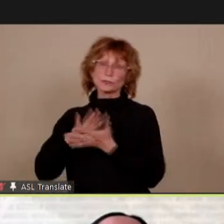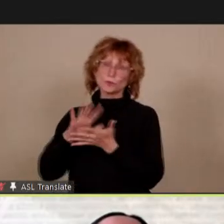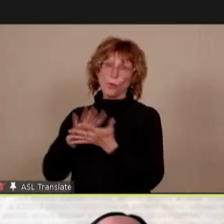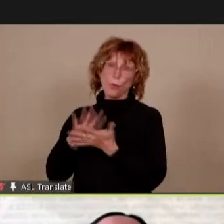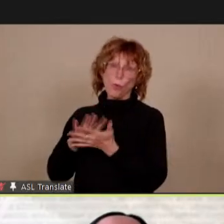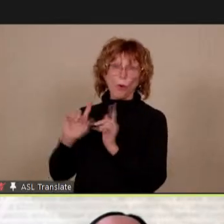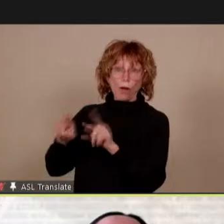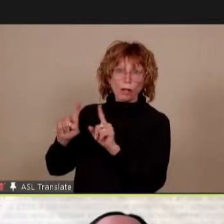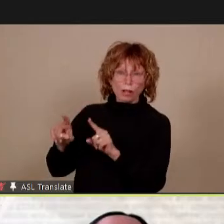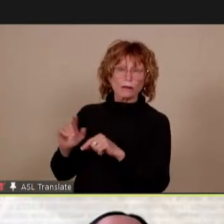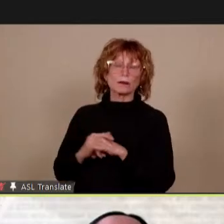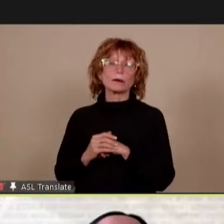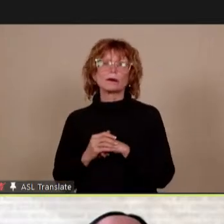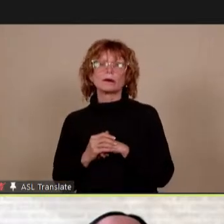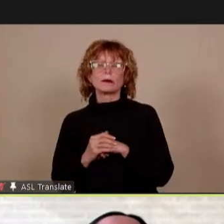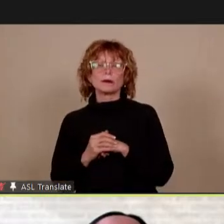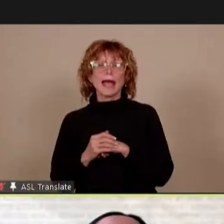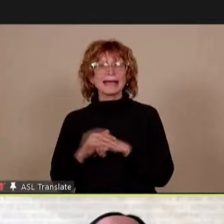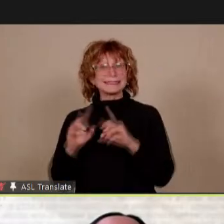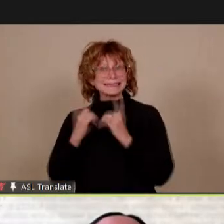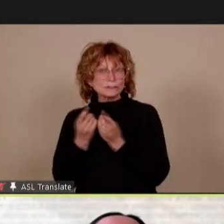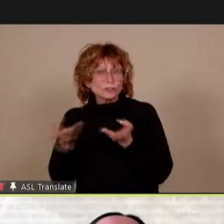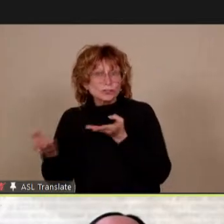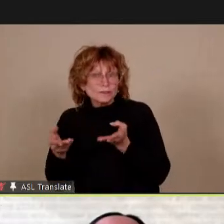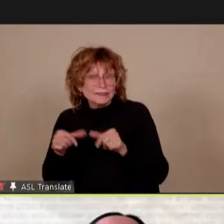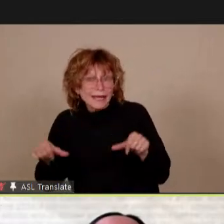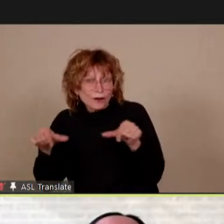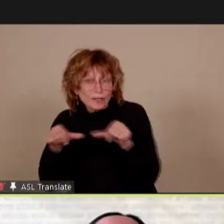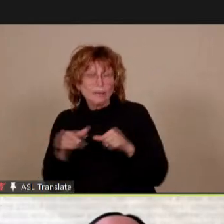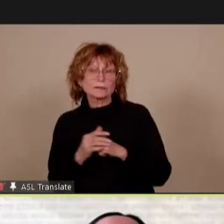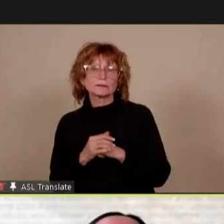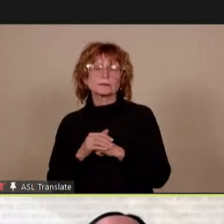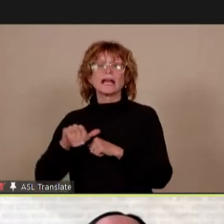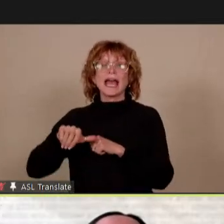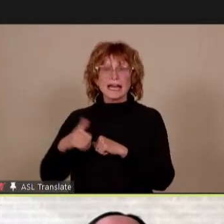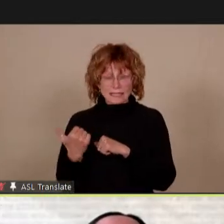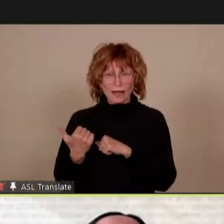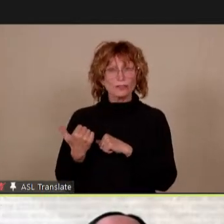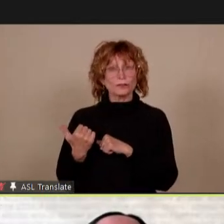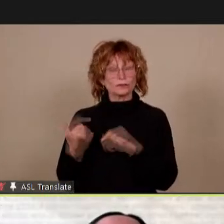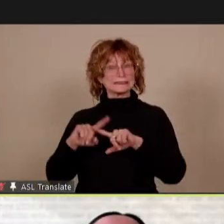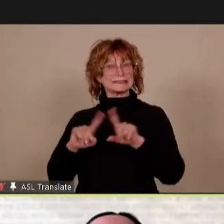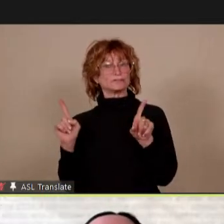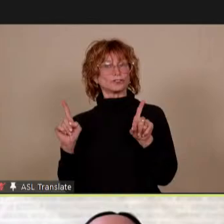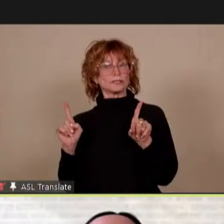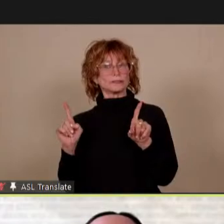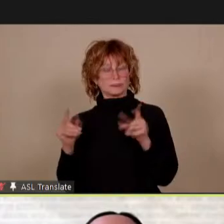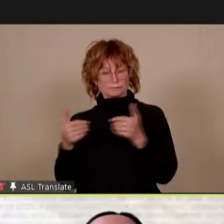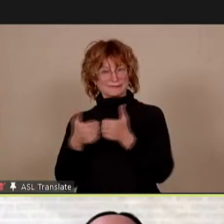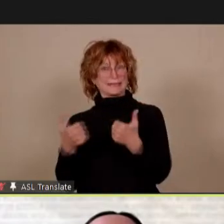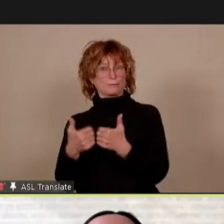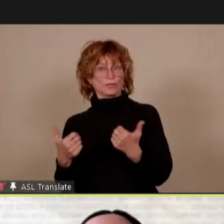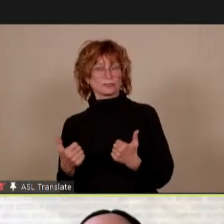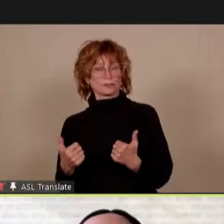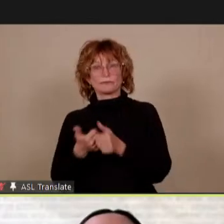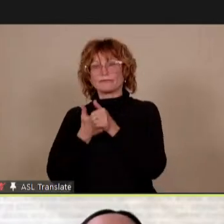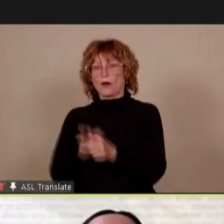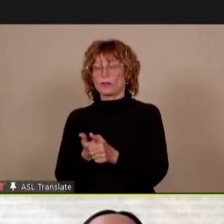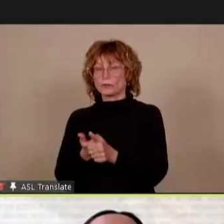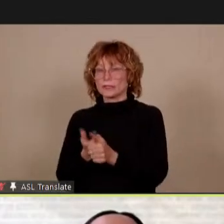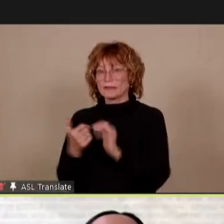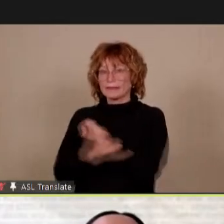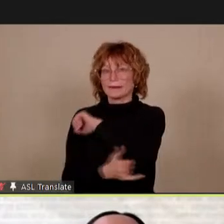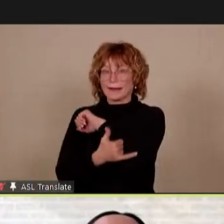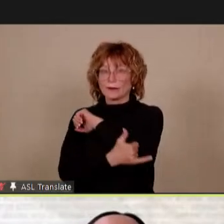areas or district service areas or other divisions by federal, state, or the